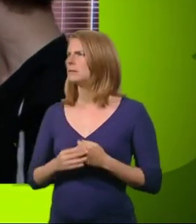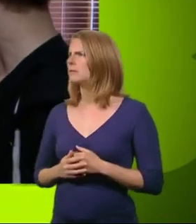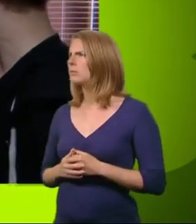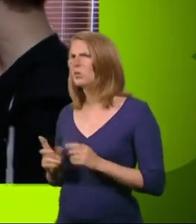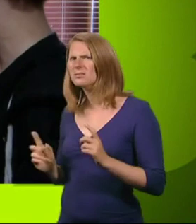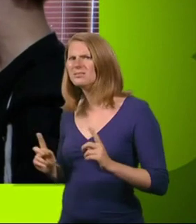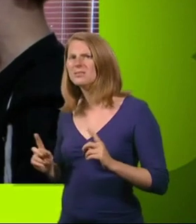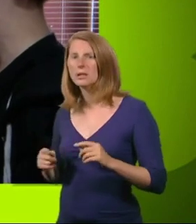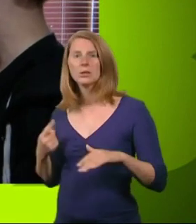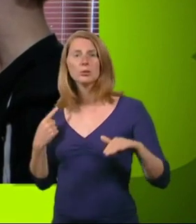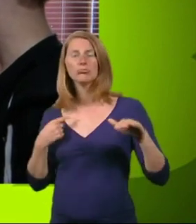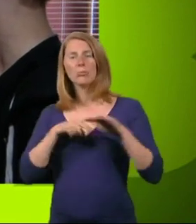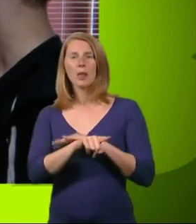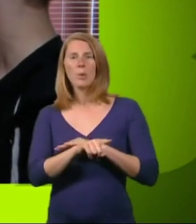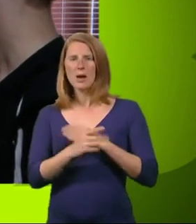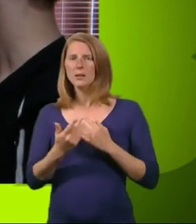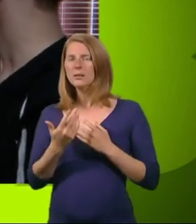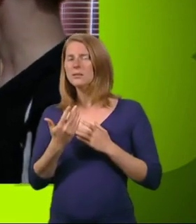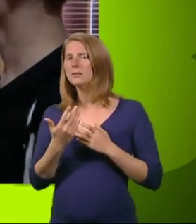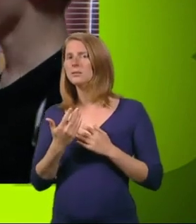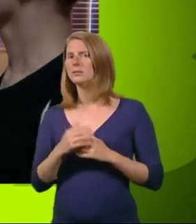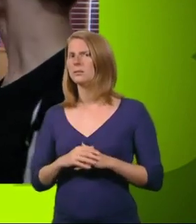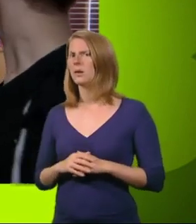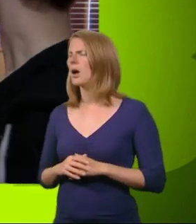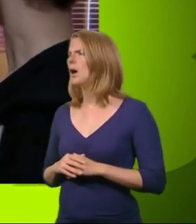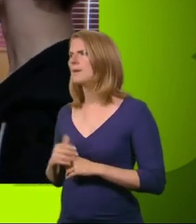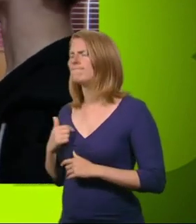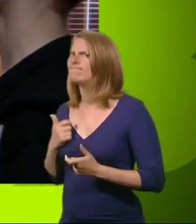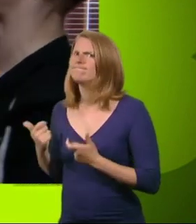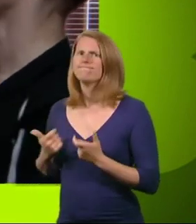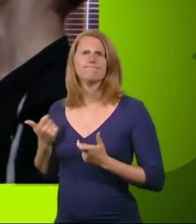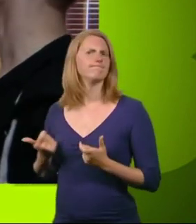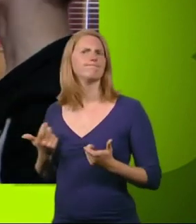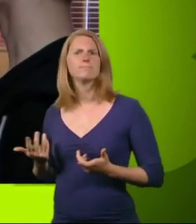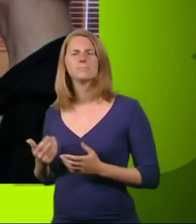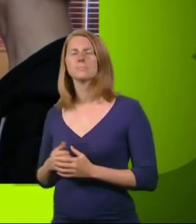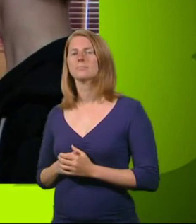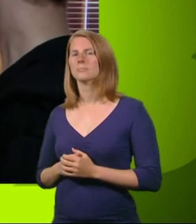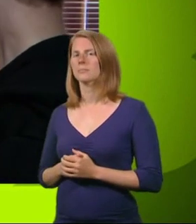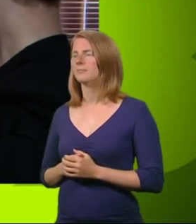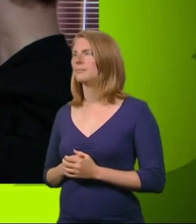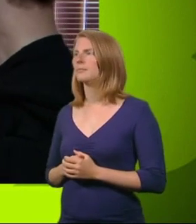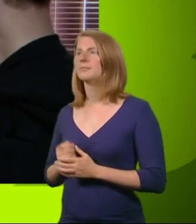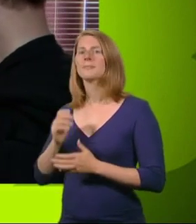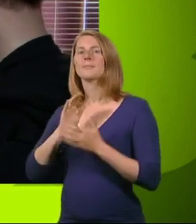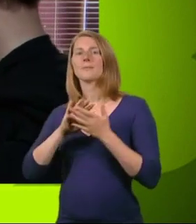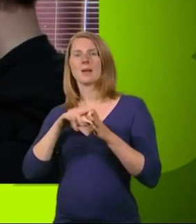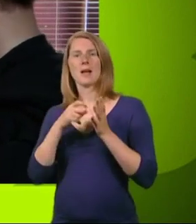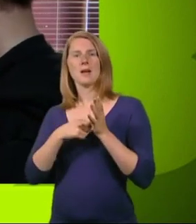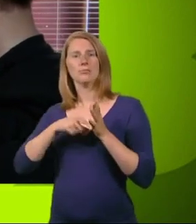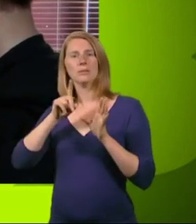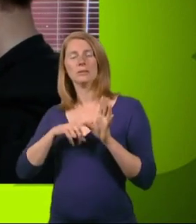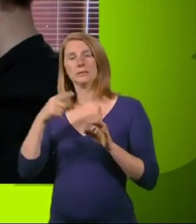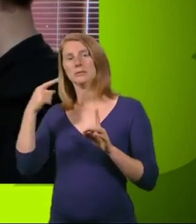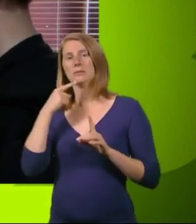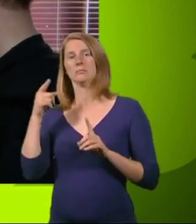What? Run away. Liked it. We cannot find them anywhere. Harry said he saw them packing a